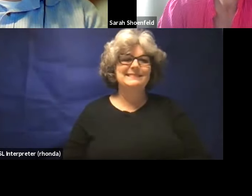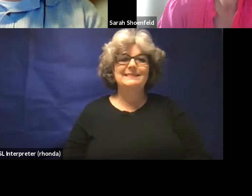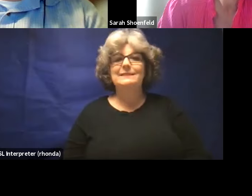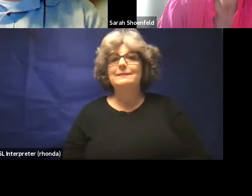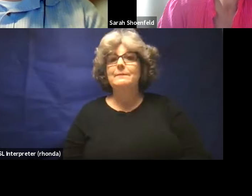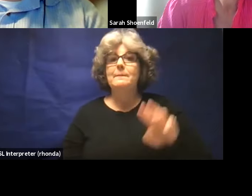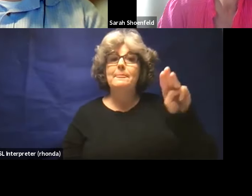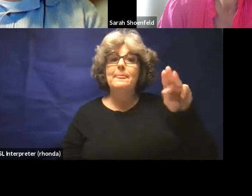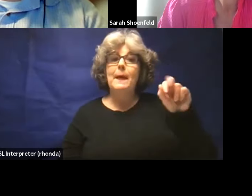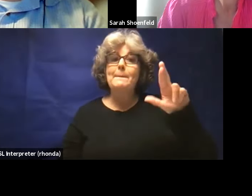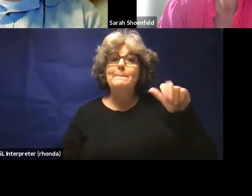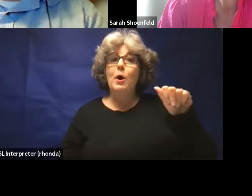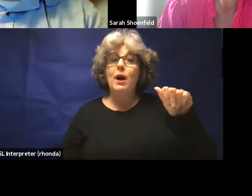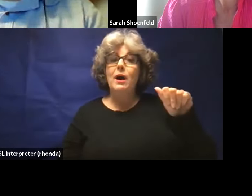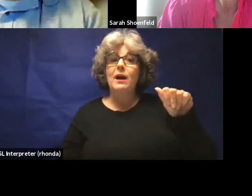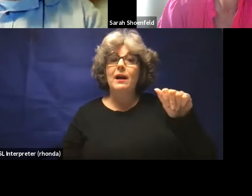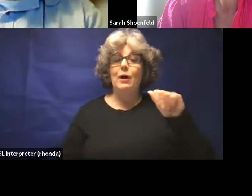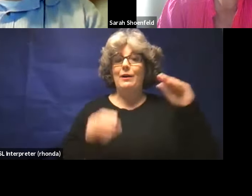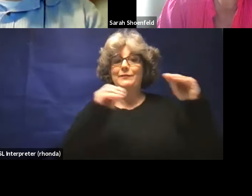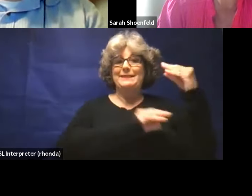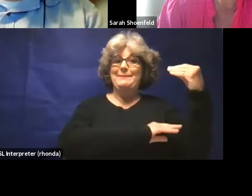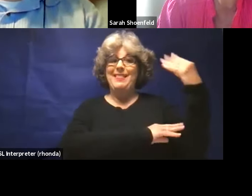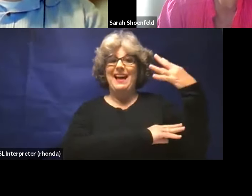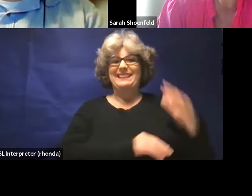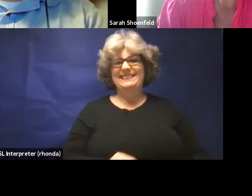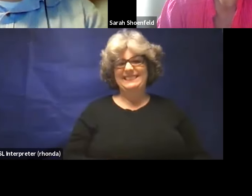Mara, do you want to take that? Oh, I was fixing my light. Okay.